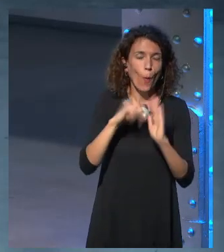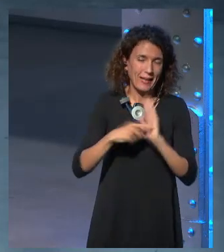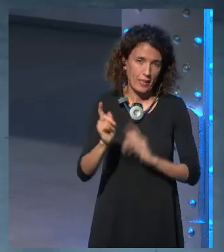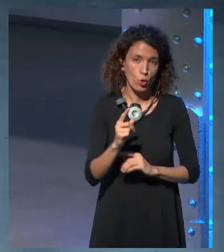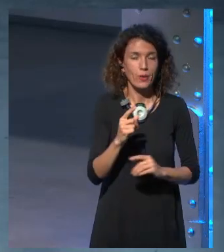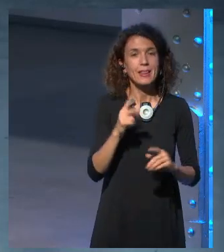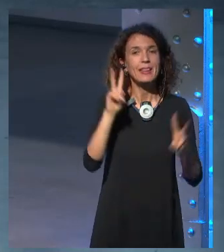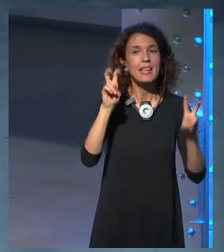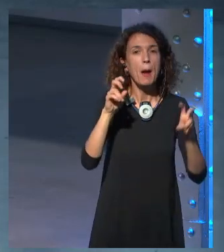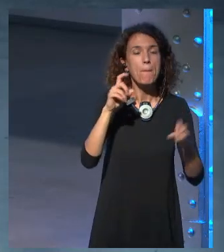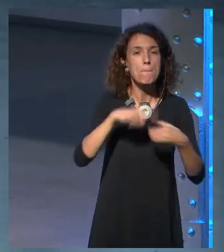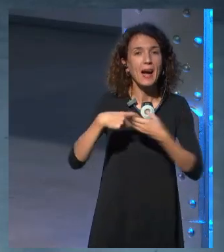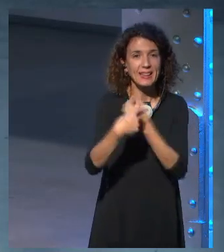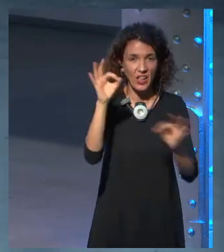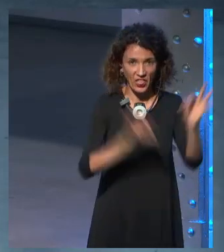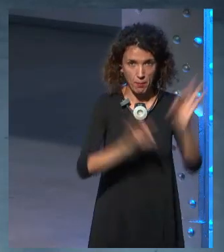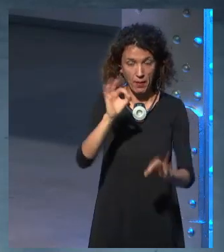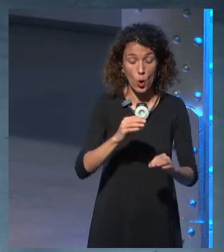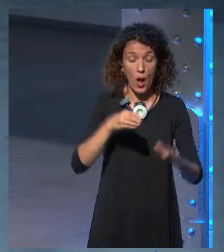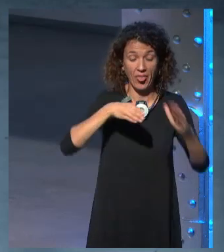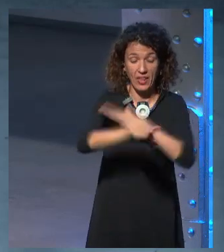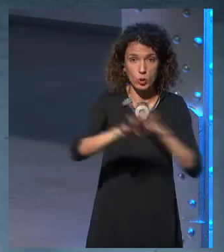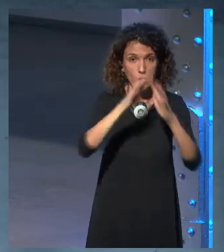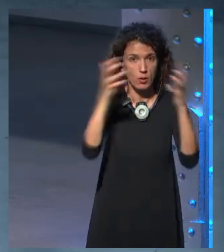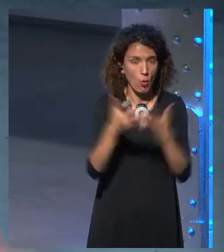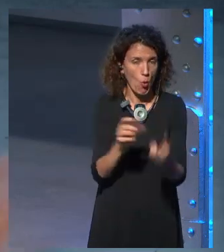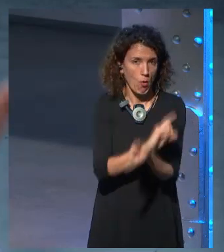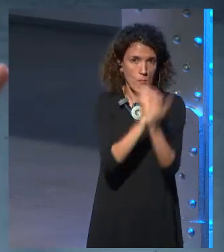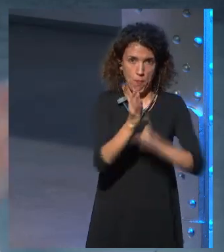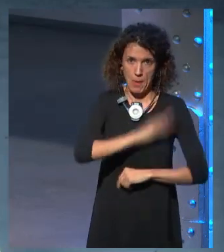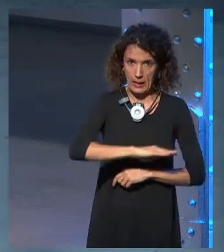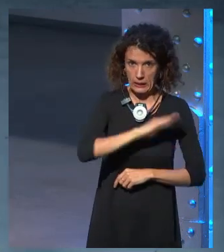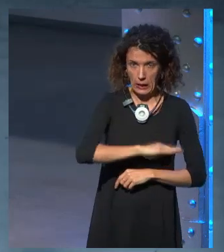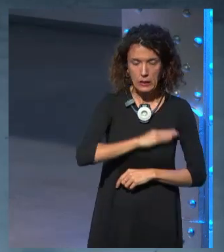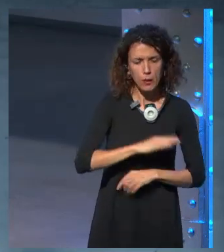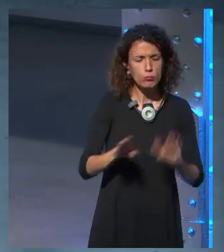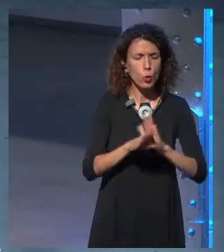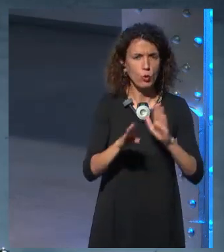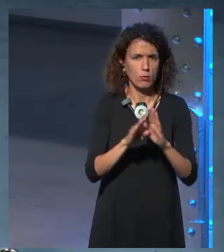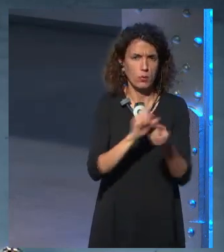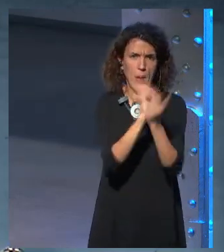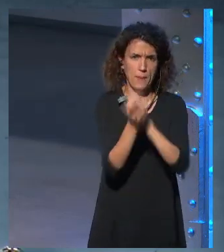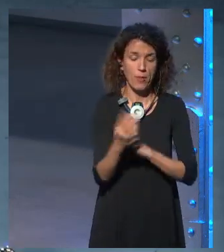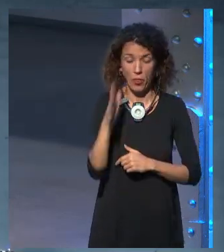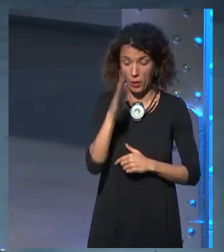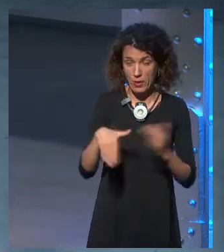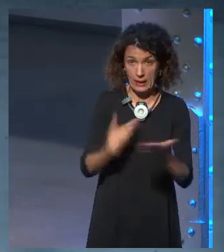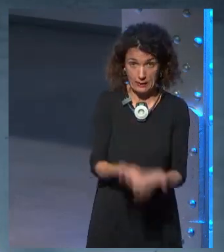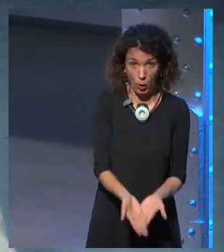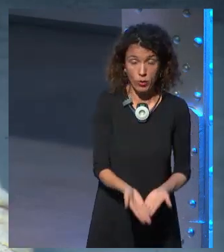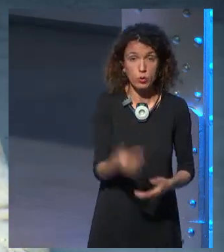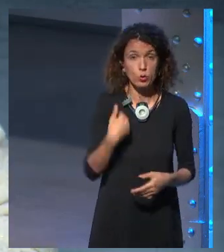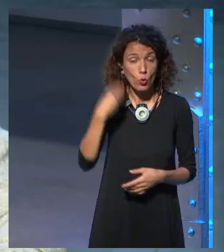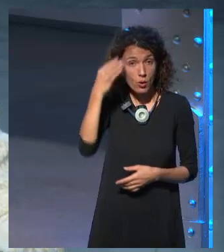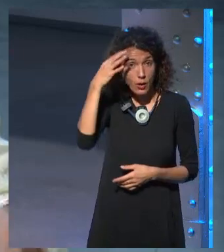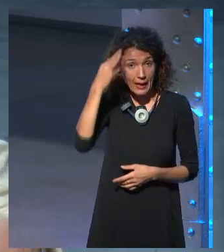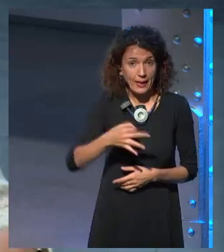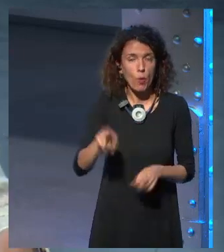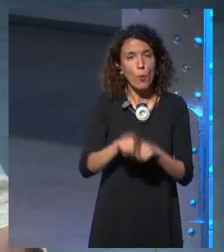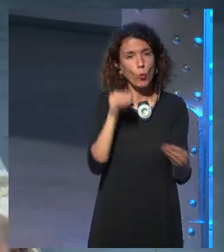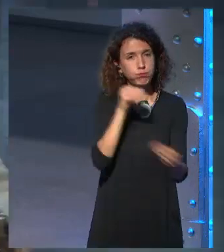to the internet is changing dramatically and will continue to change over the last 5 years. And we can disagree. Vamos a